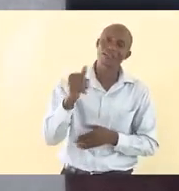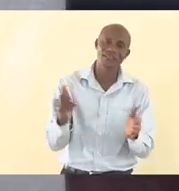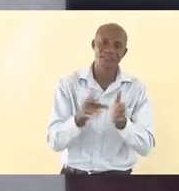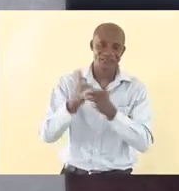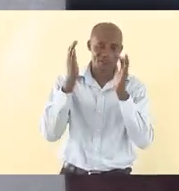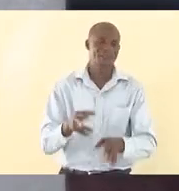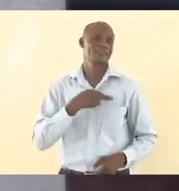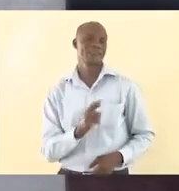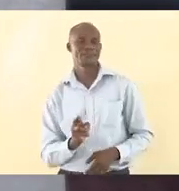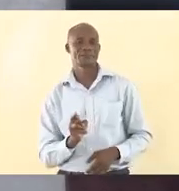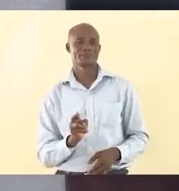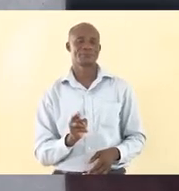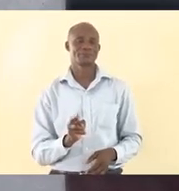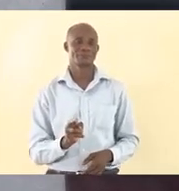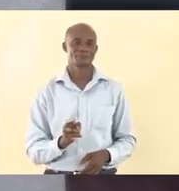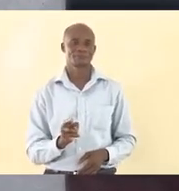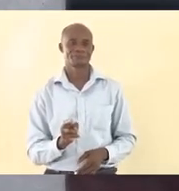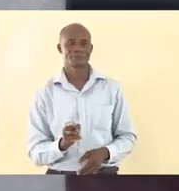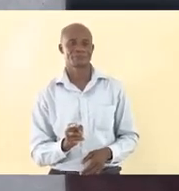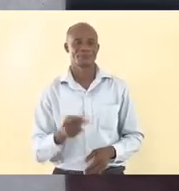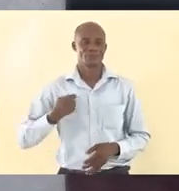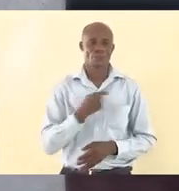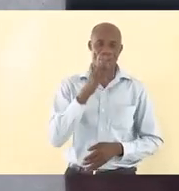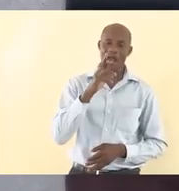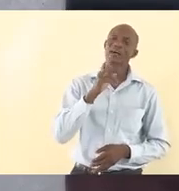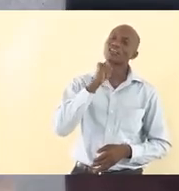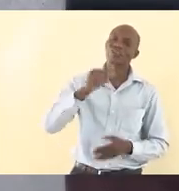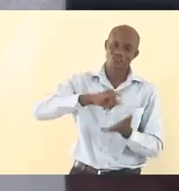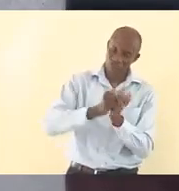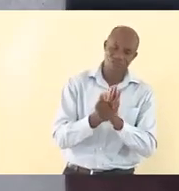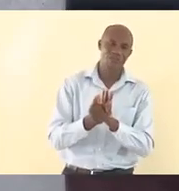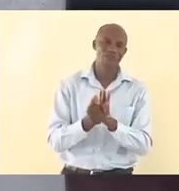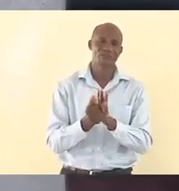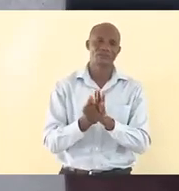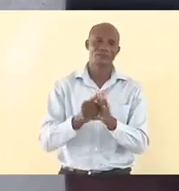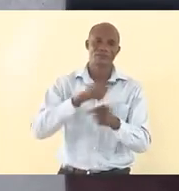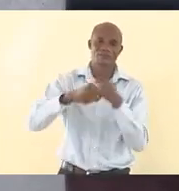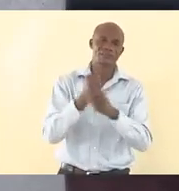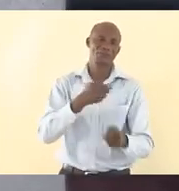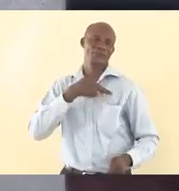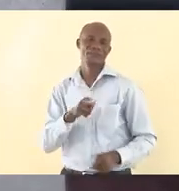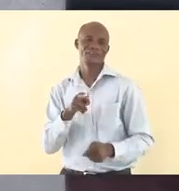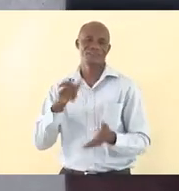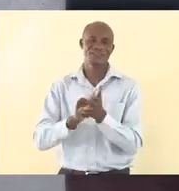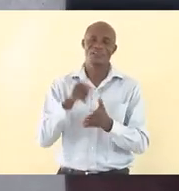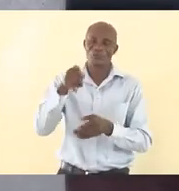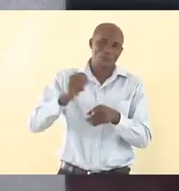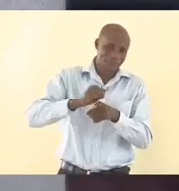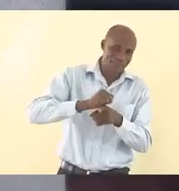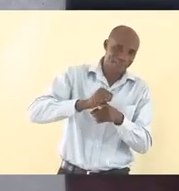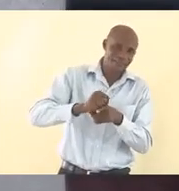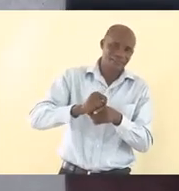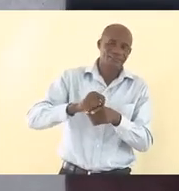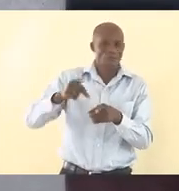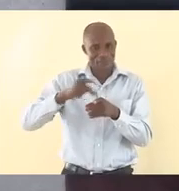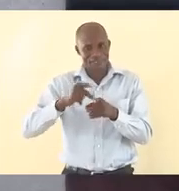recognize who we are. We are not one of those Eastern religions that you practice your religion in your house,